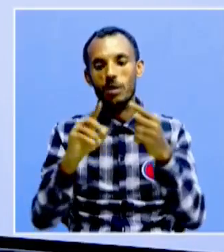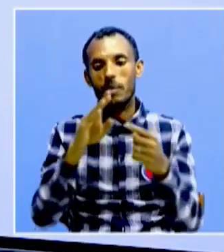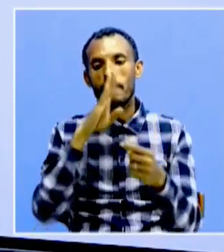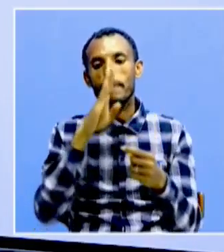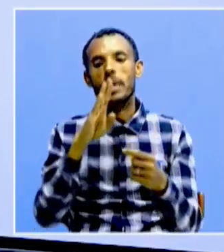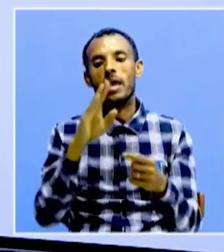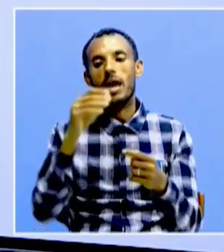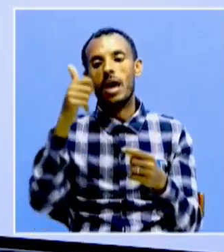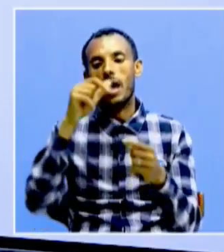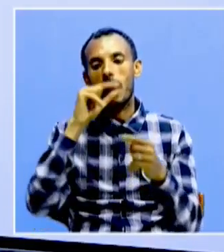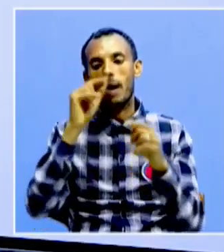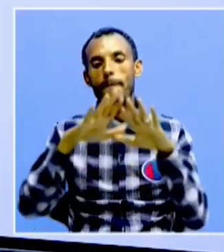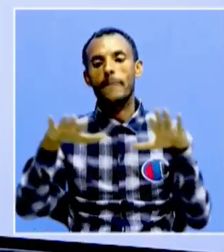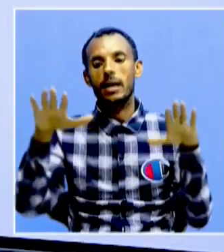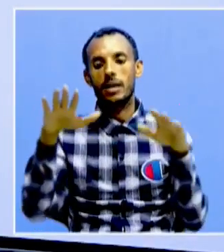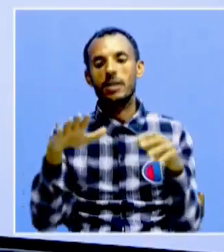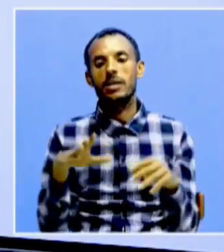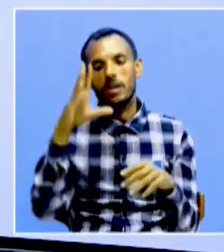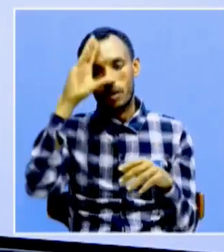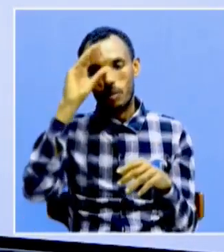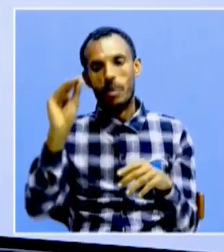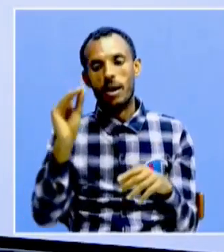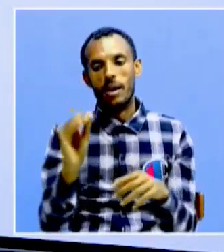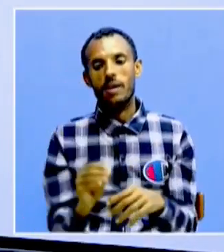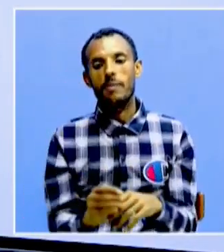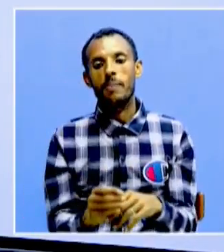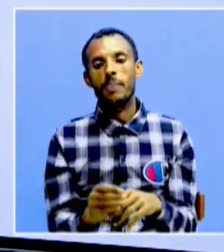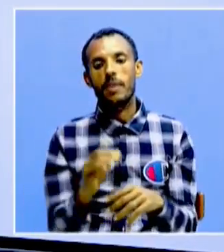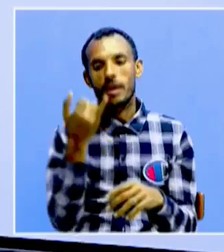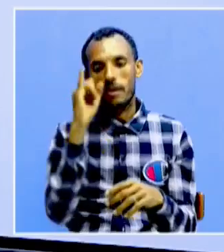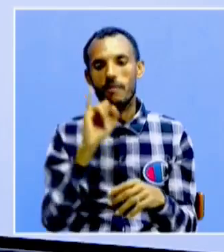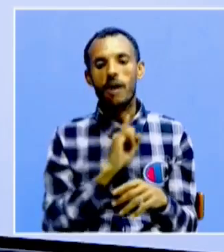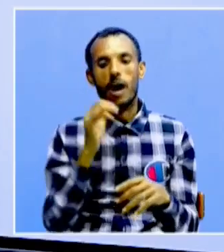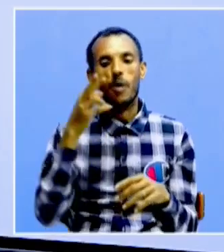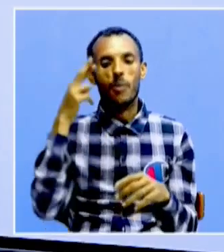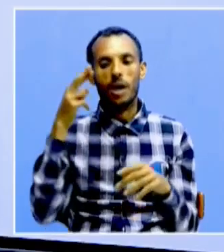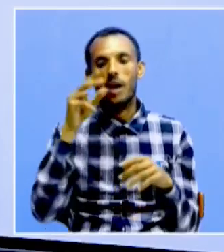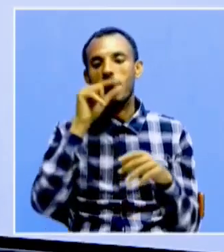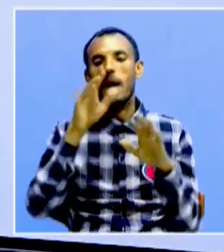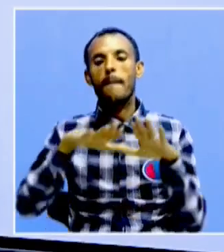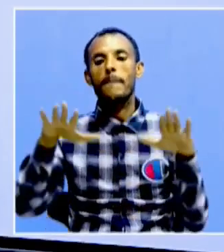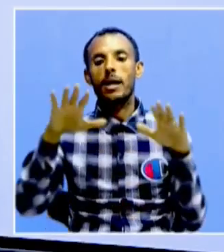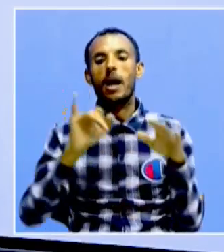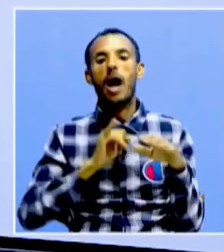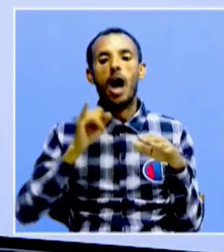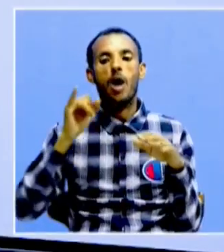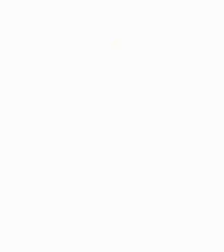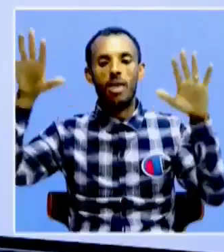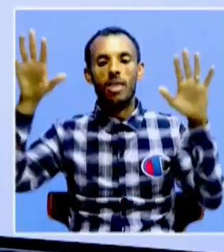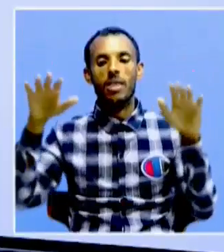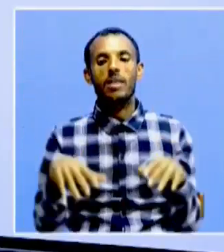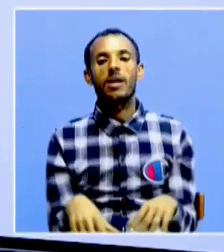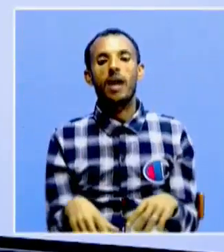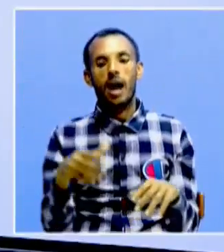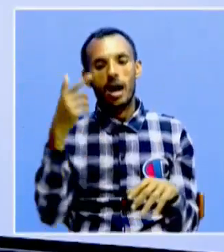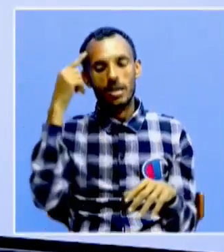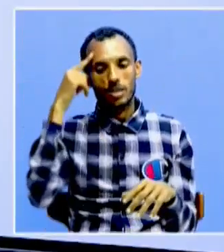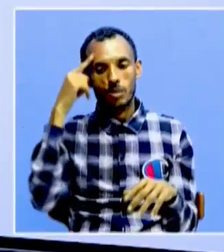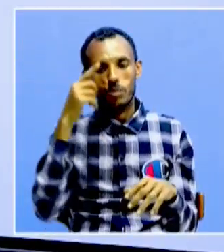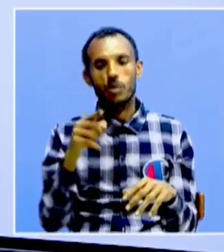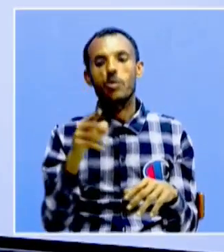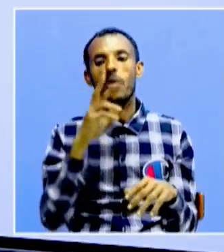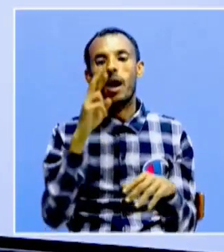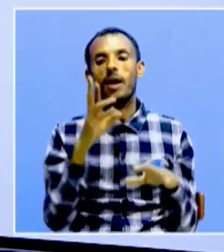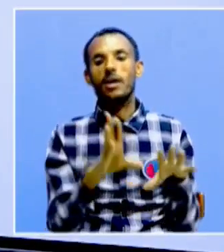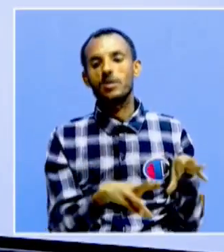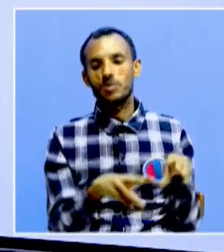Yes? We're human beings. Right? Yeah, so if I were a bird, I would fly. You know that you are